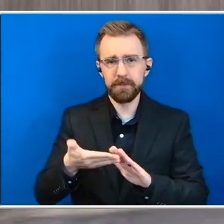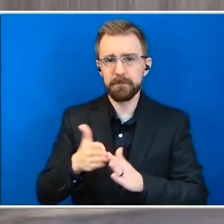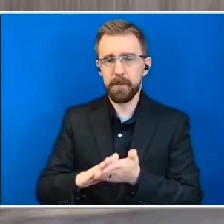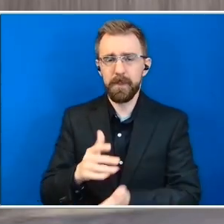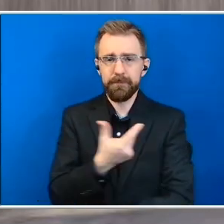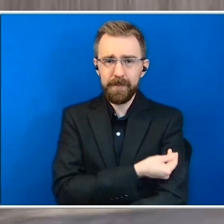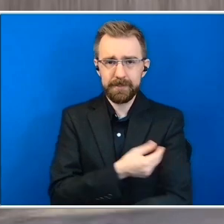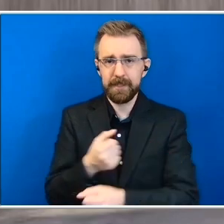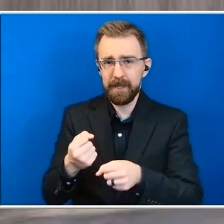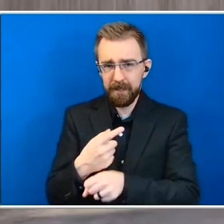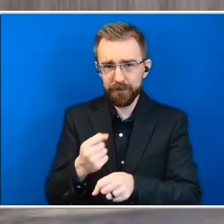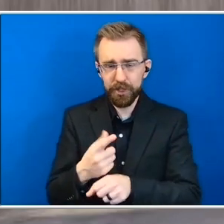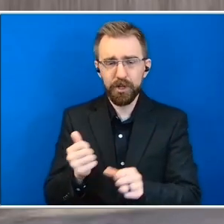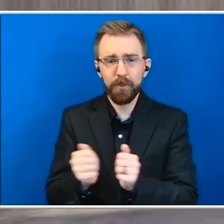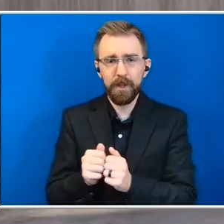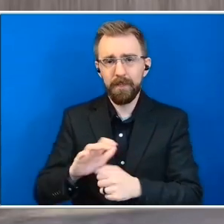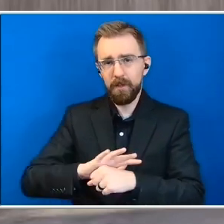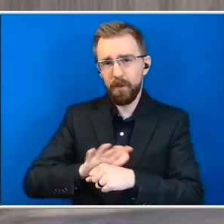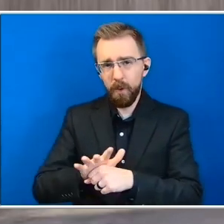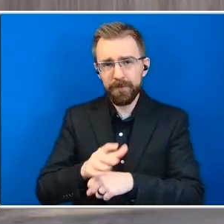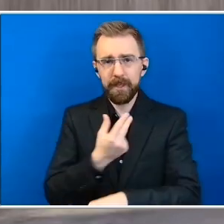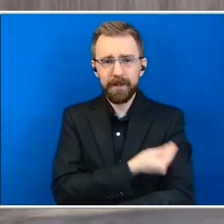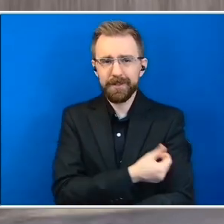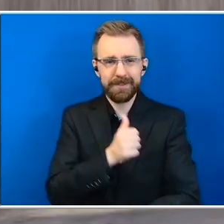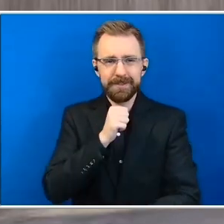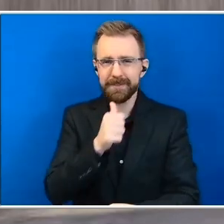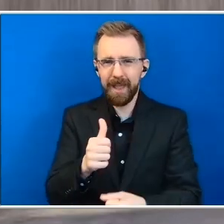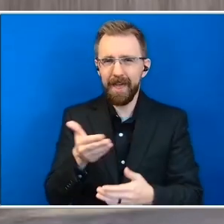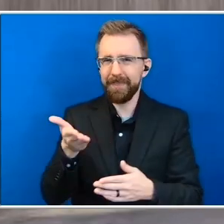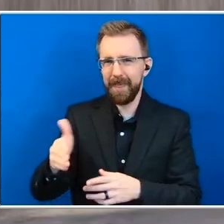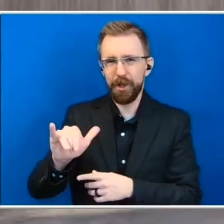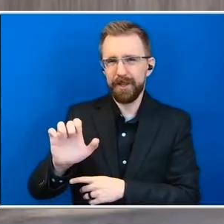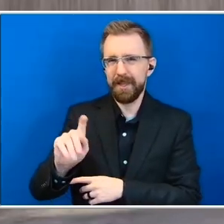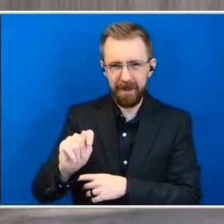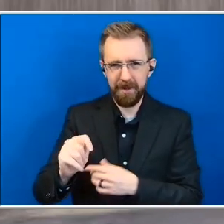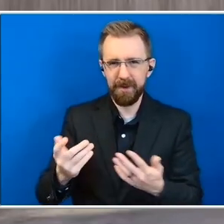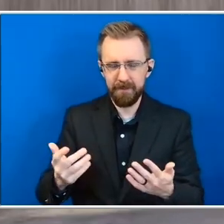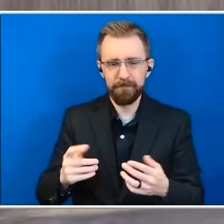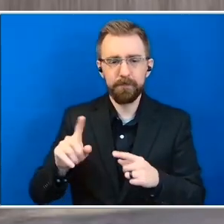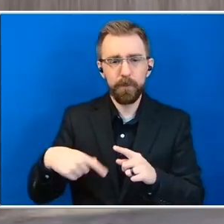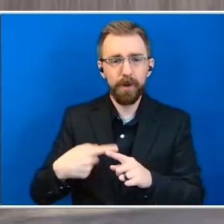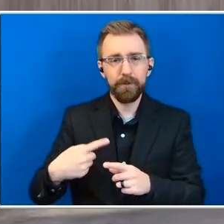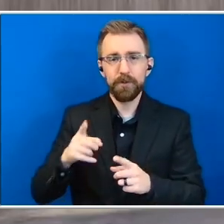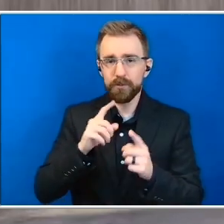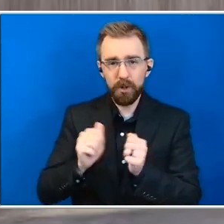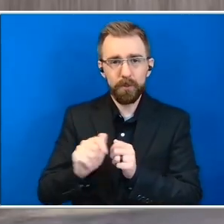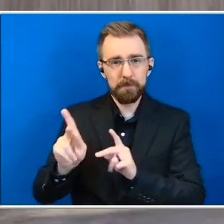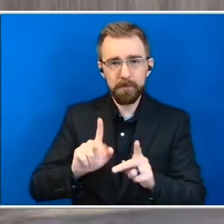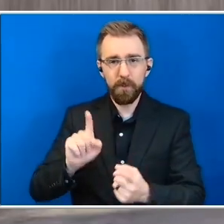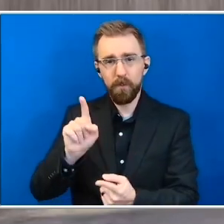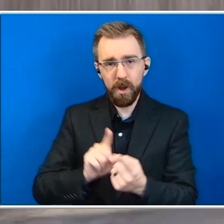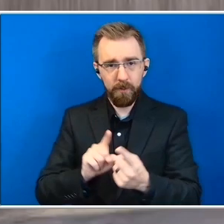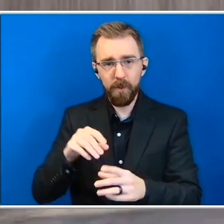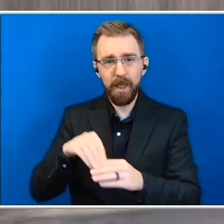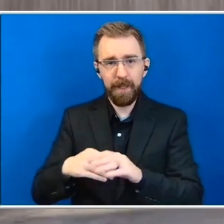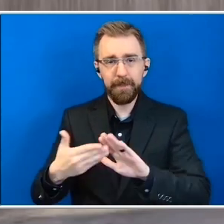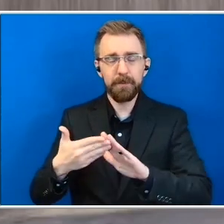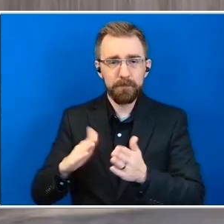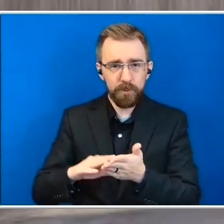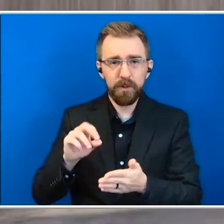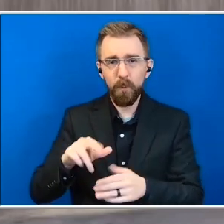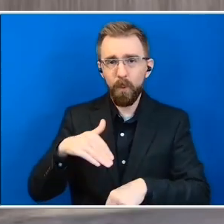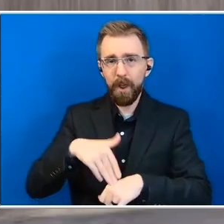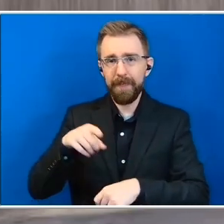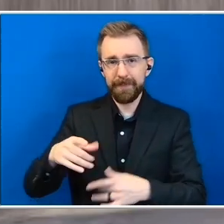year with the COVID vaccine is not quite there yet. When we're talking to people one-on-one in the community or at these events